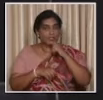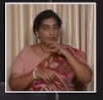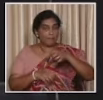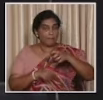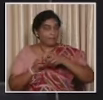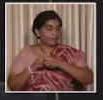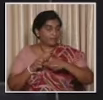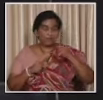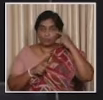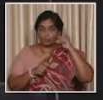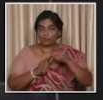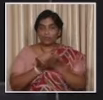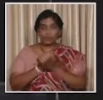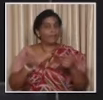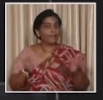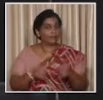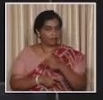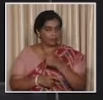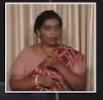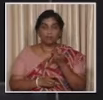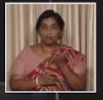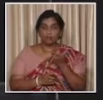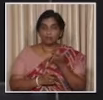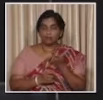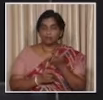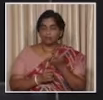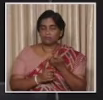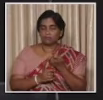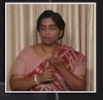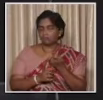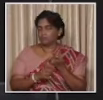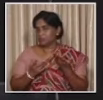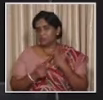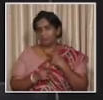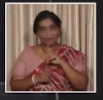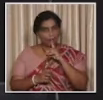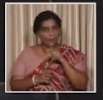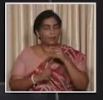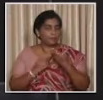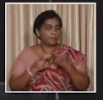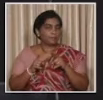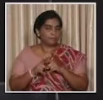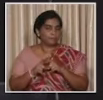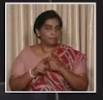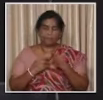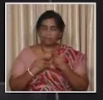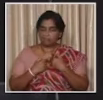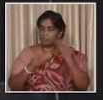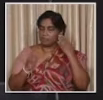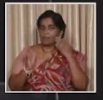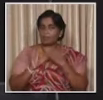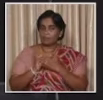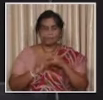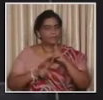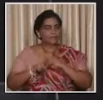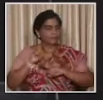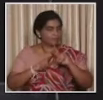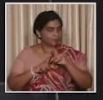money which we haven't paid for, I would like to say on the third month of me becoming a minister, we started negotiations with the port,